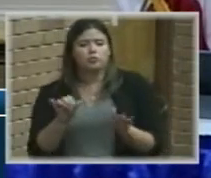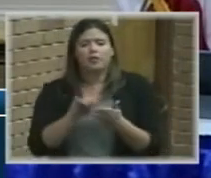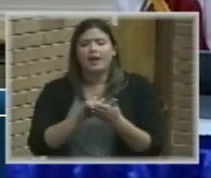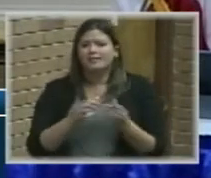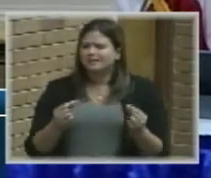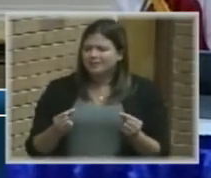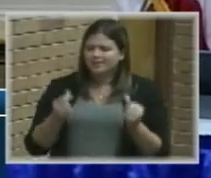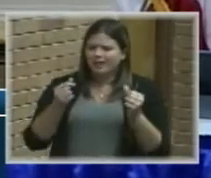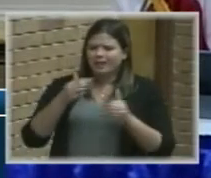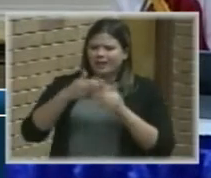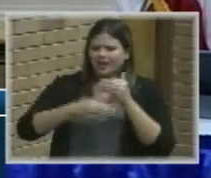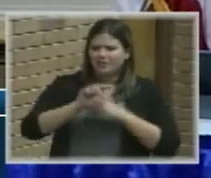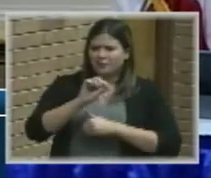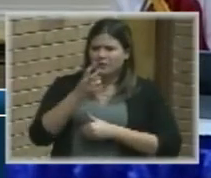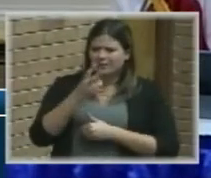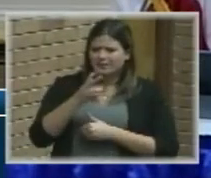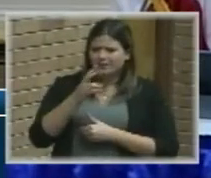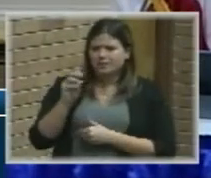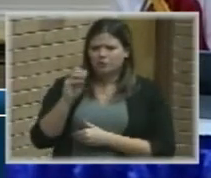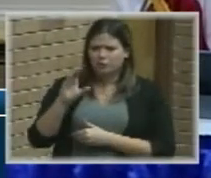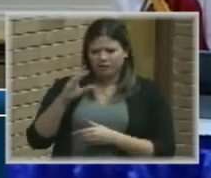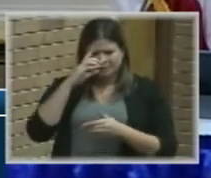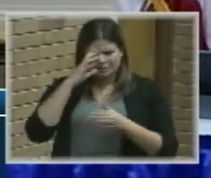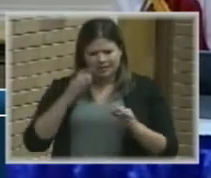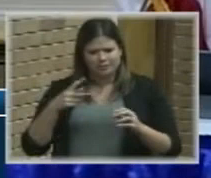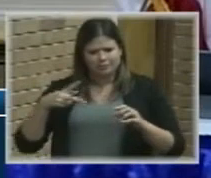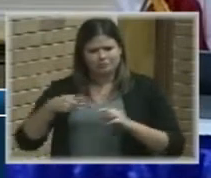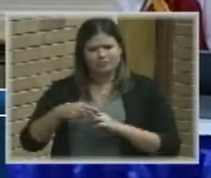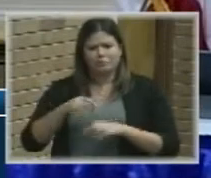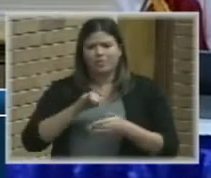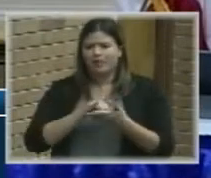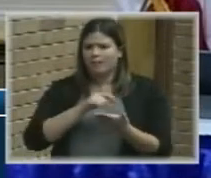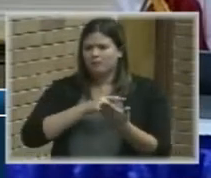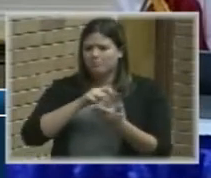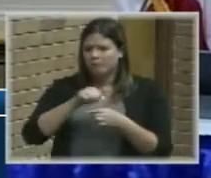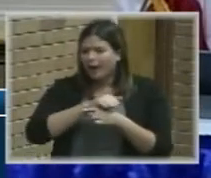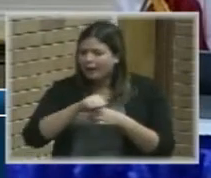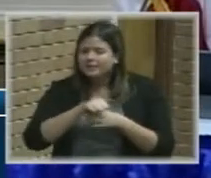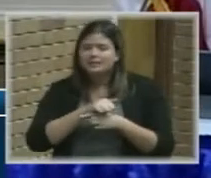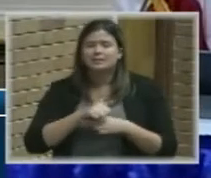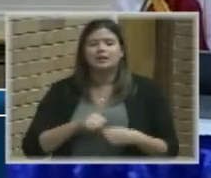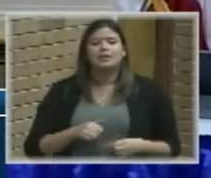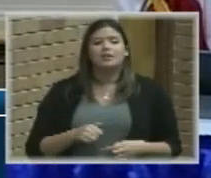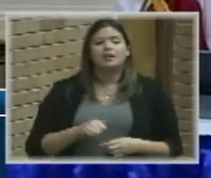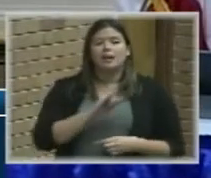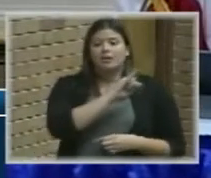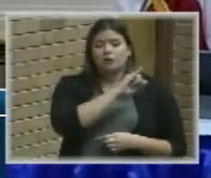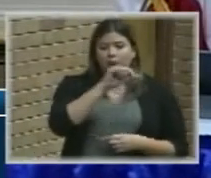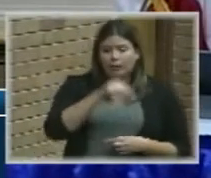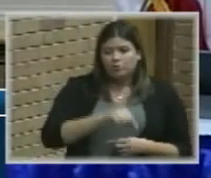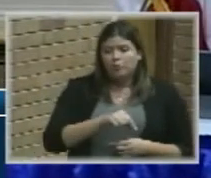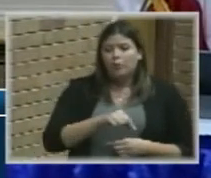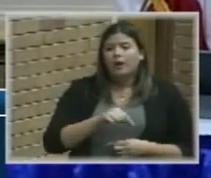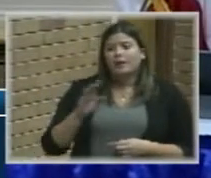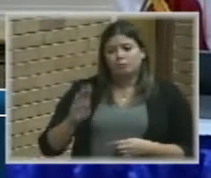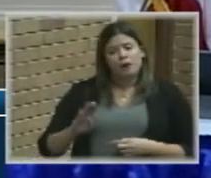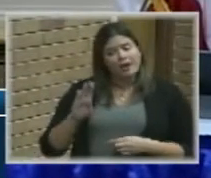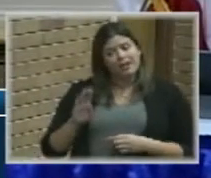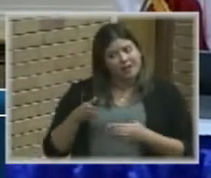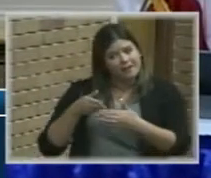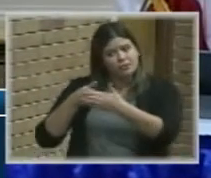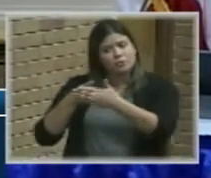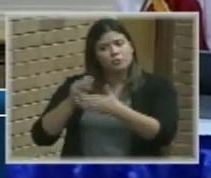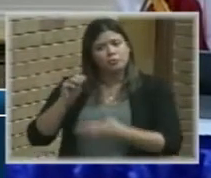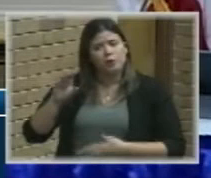of 2017 chose to discontinue that practice, and the towns of Brighton and Arundecoit have sued. We